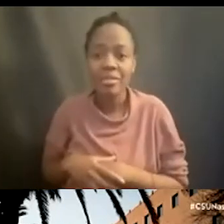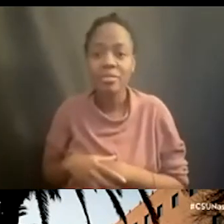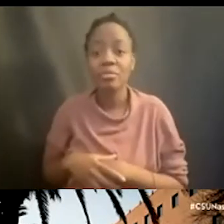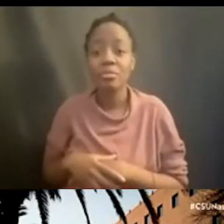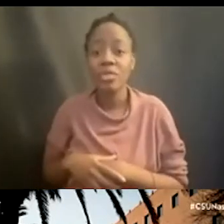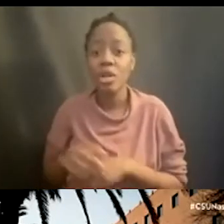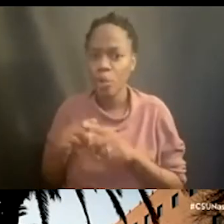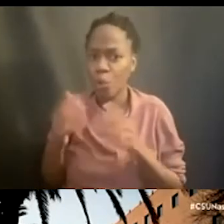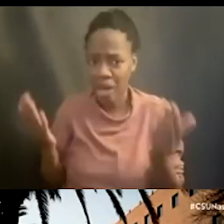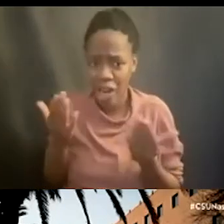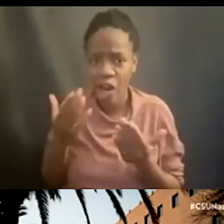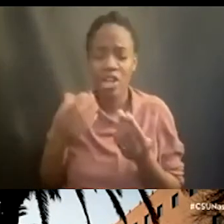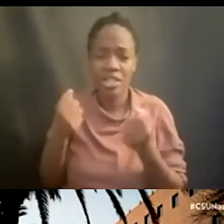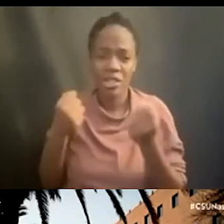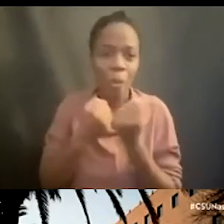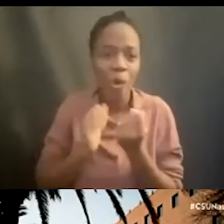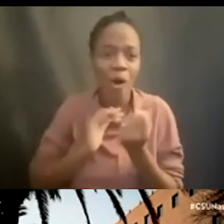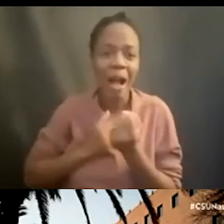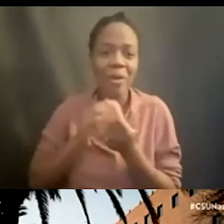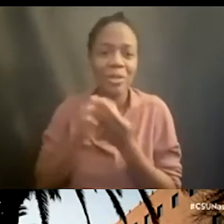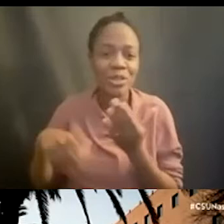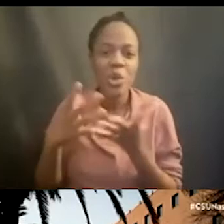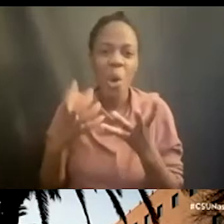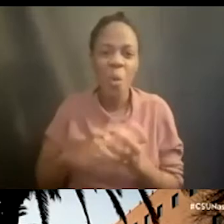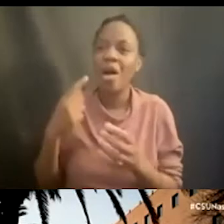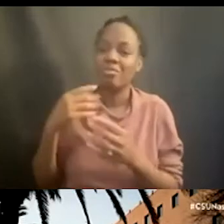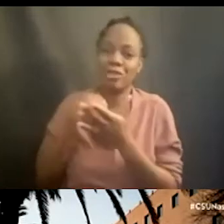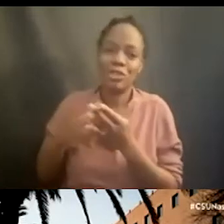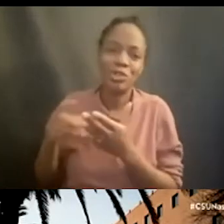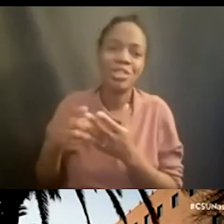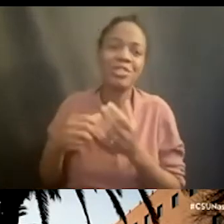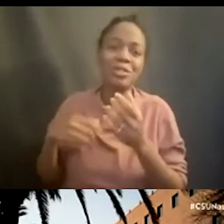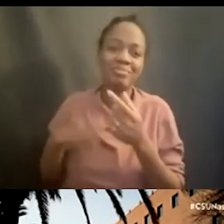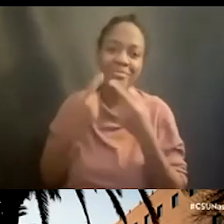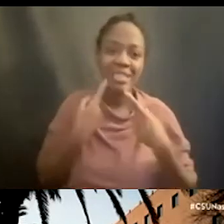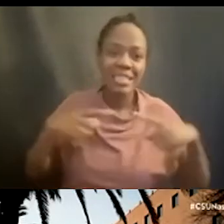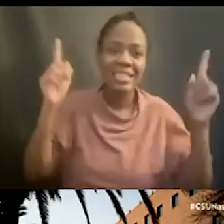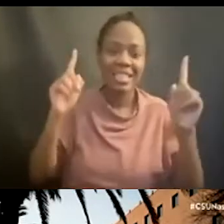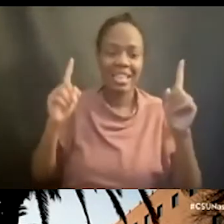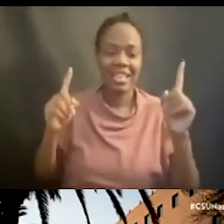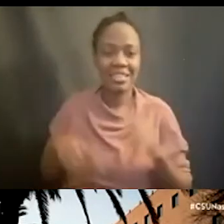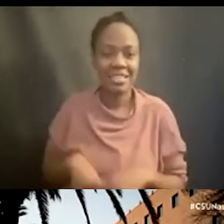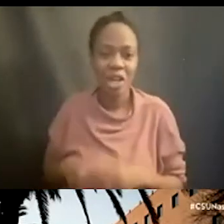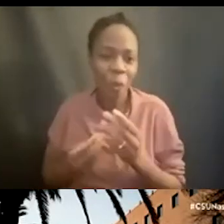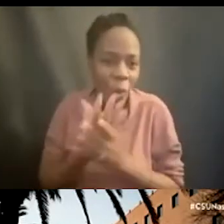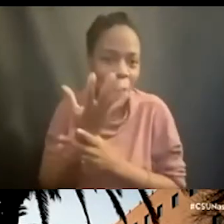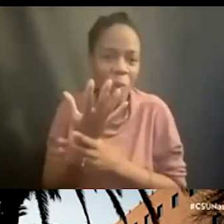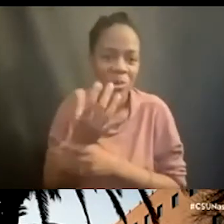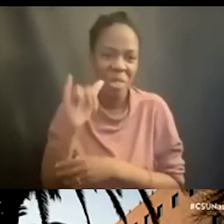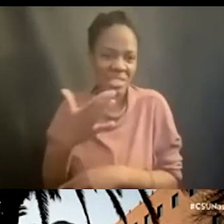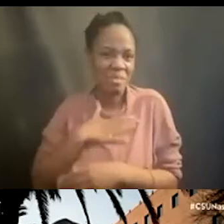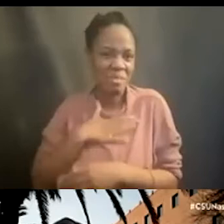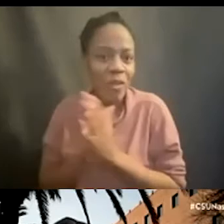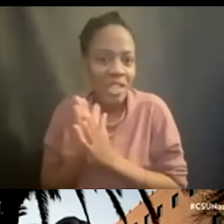really here for our students. We really want to see you thrive. We want to see you succeed. Um, and that's really what motivates me. I